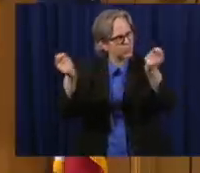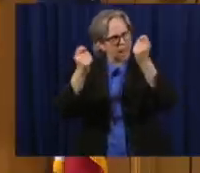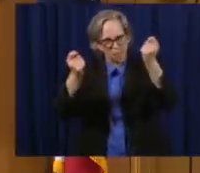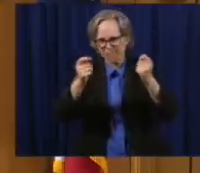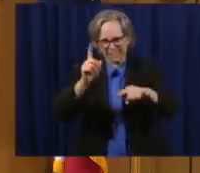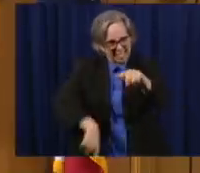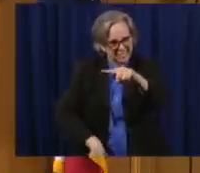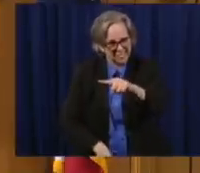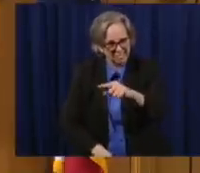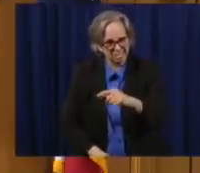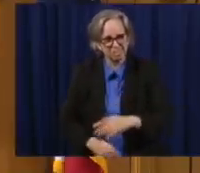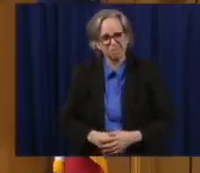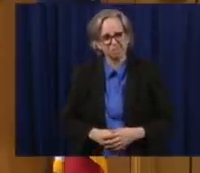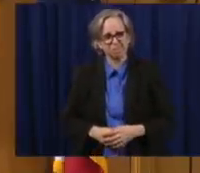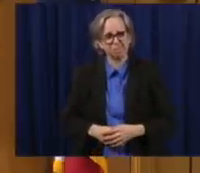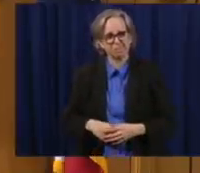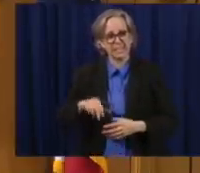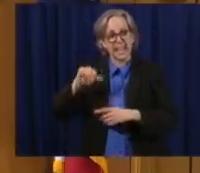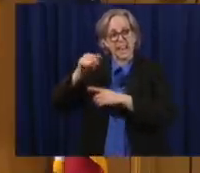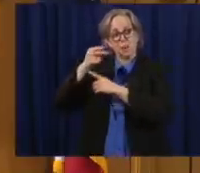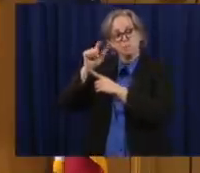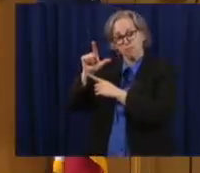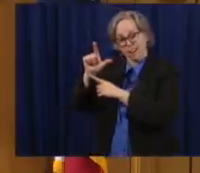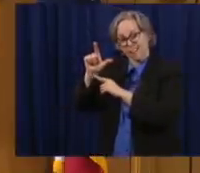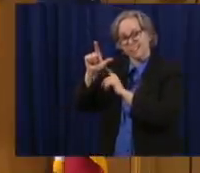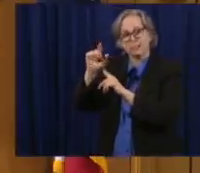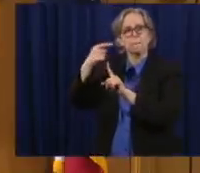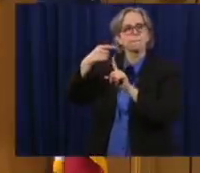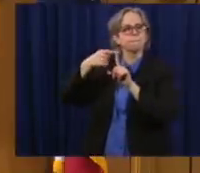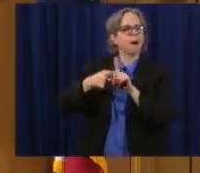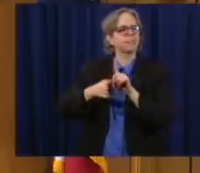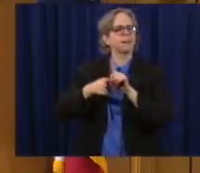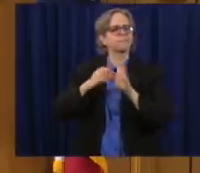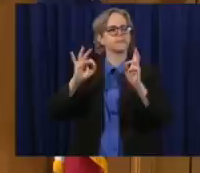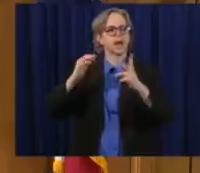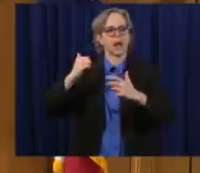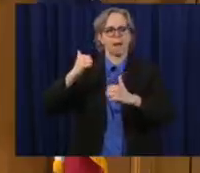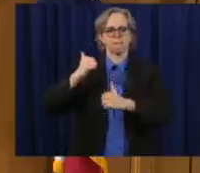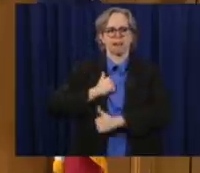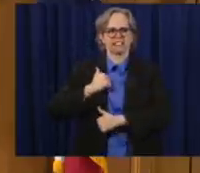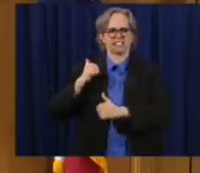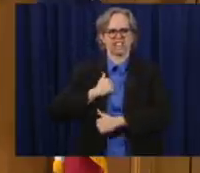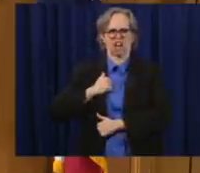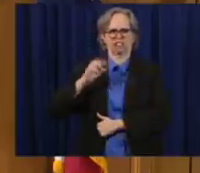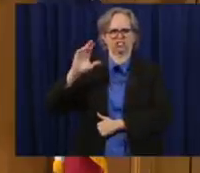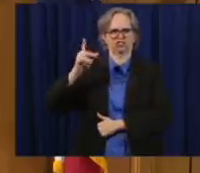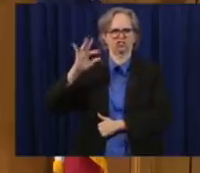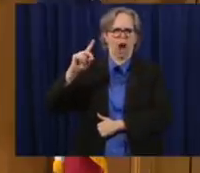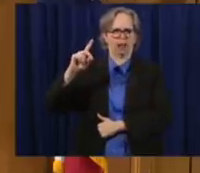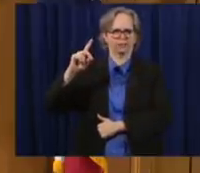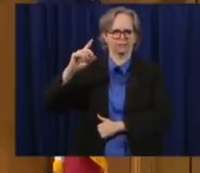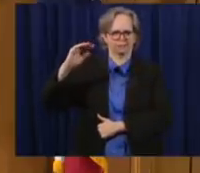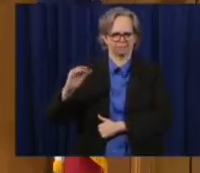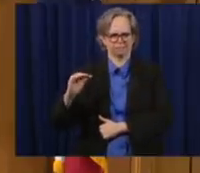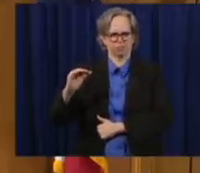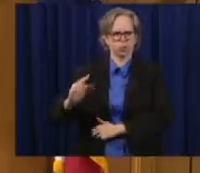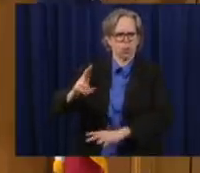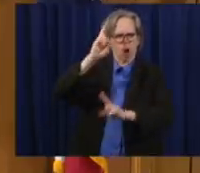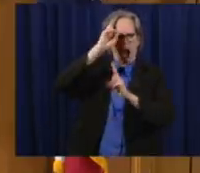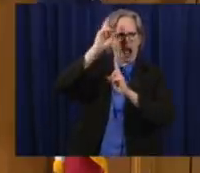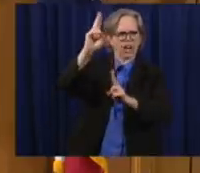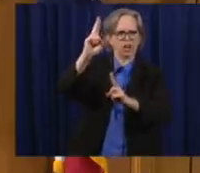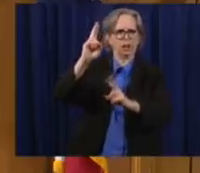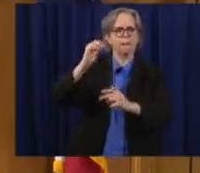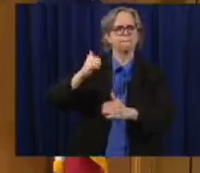April is the month of the military child, a month to recognize and pay tribute to military families and their children for the daily